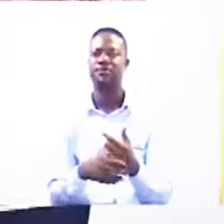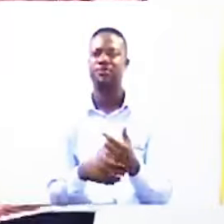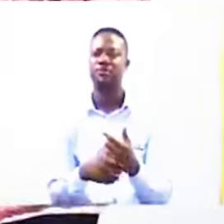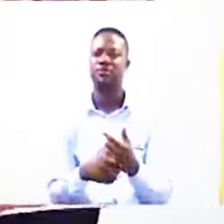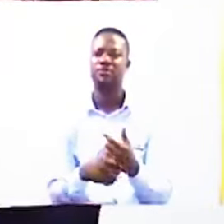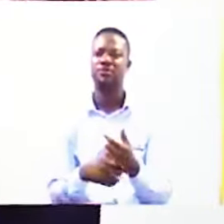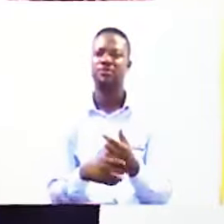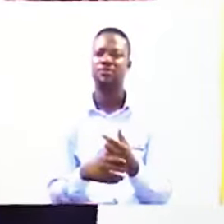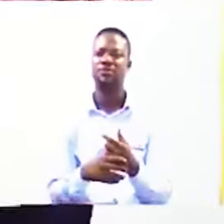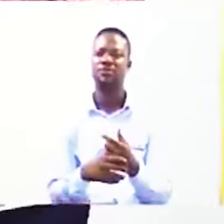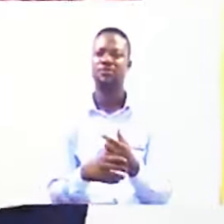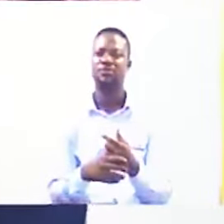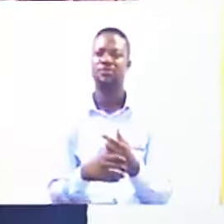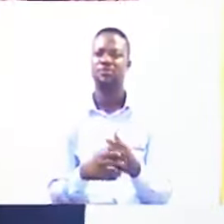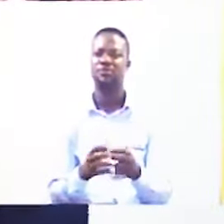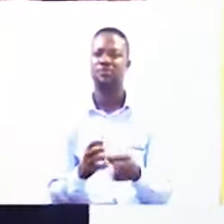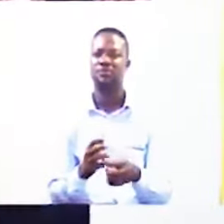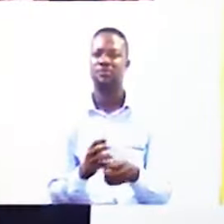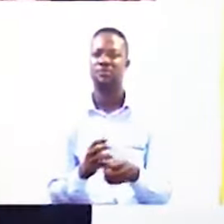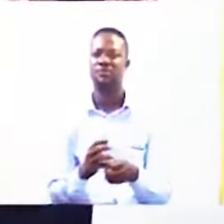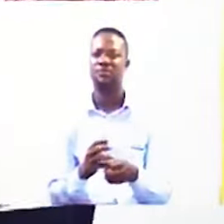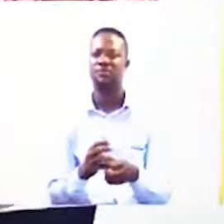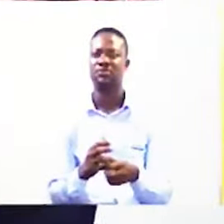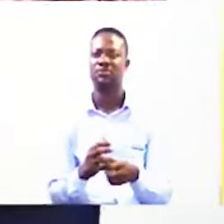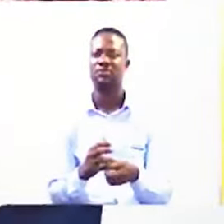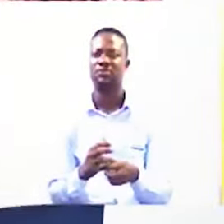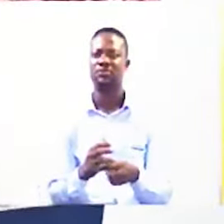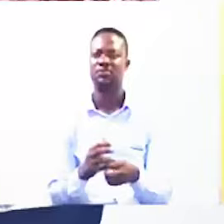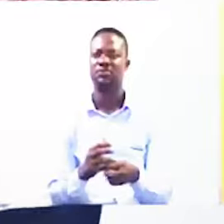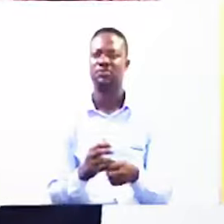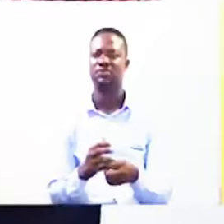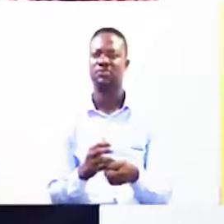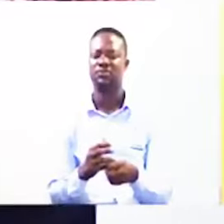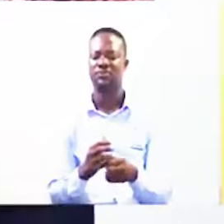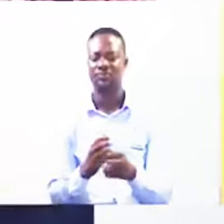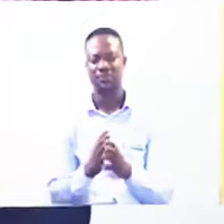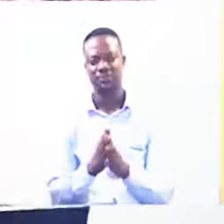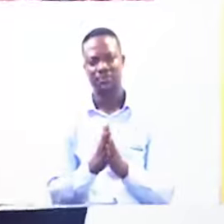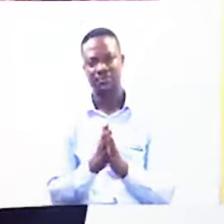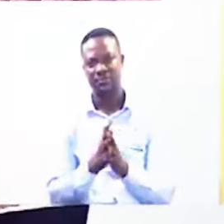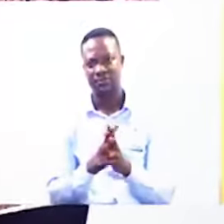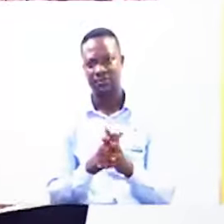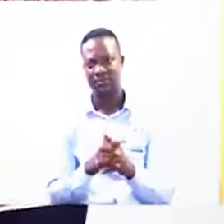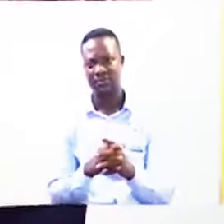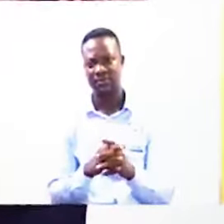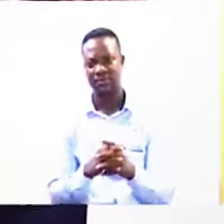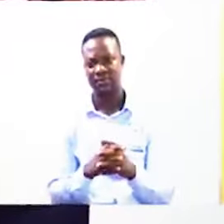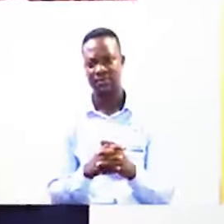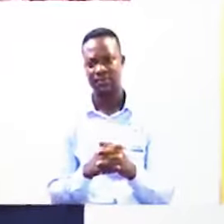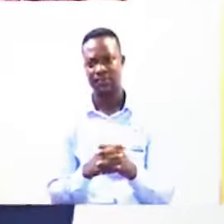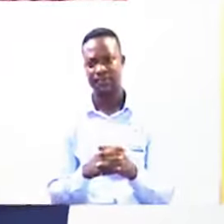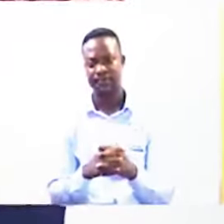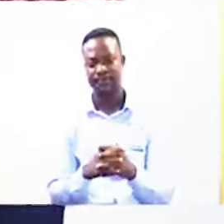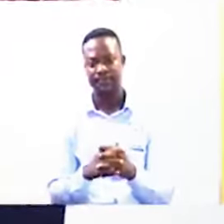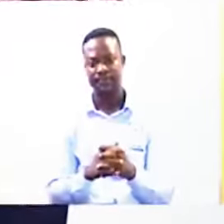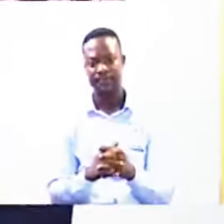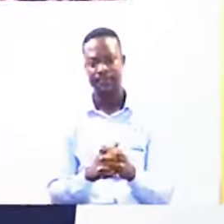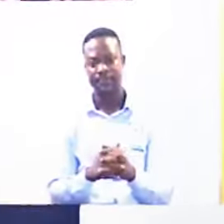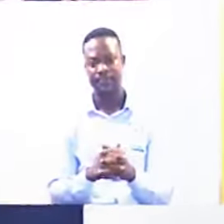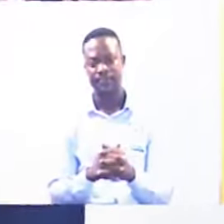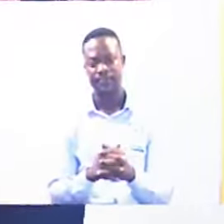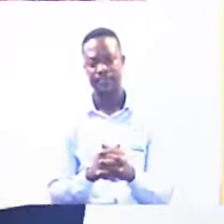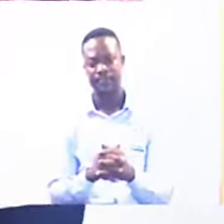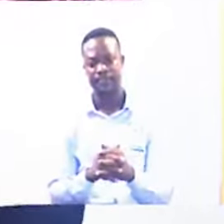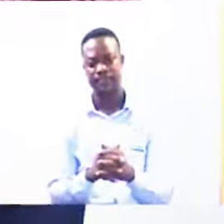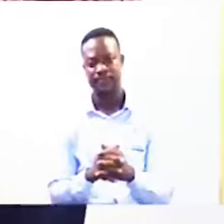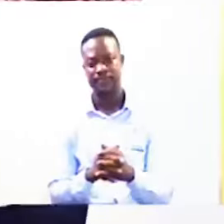ho e di nsu ehunu pa ene wo wo kire onim a mpanifo a wo akwadare wo kire onim e di ni kire mu e ba odi bibi foforo nso